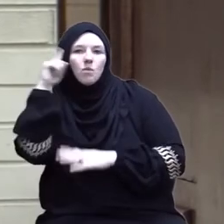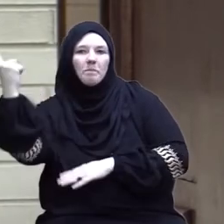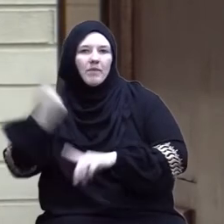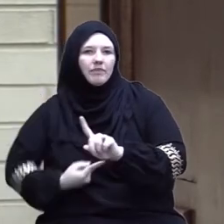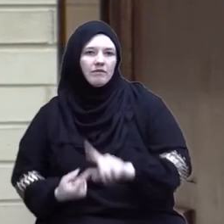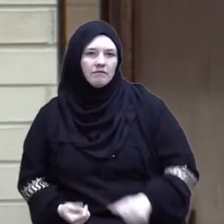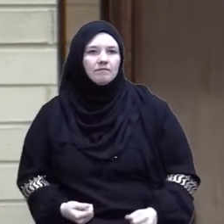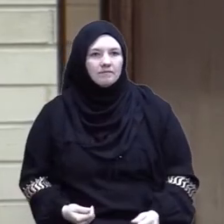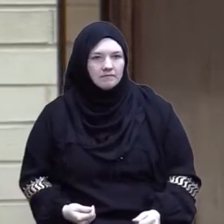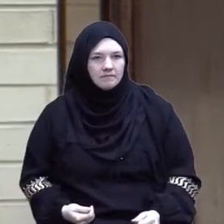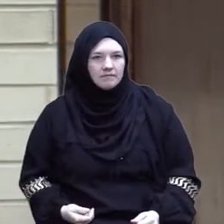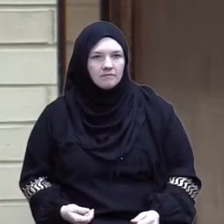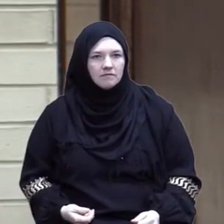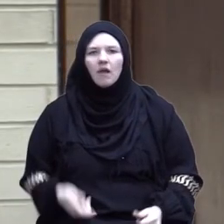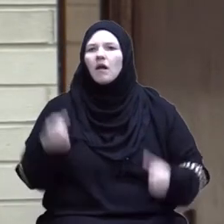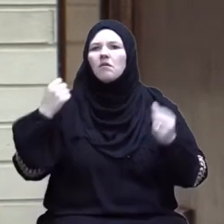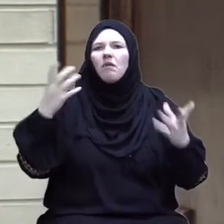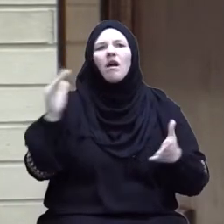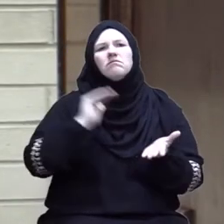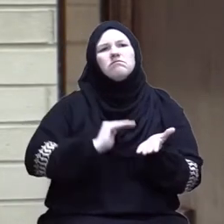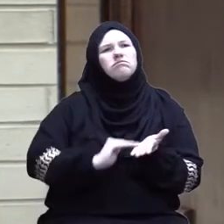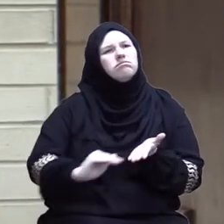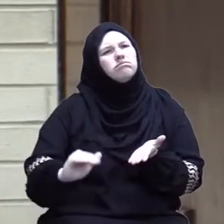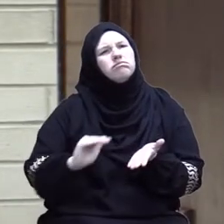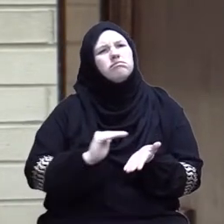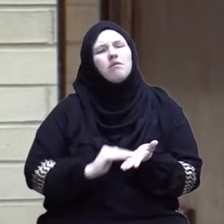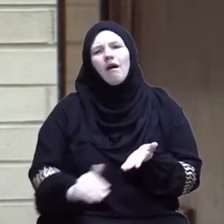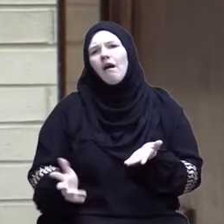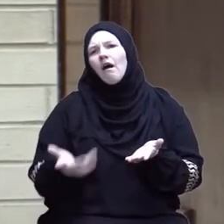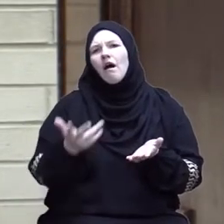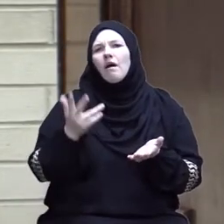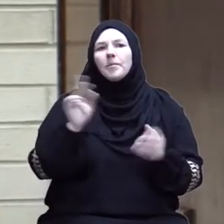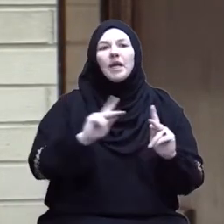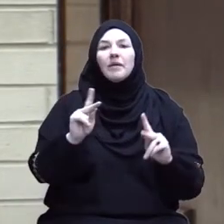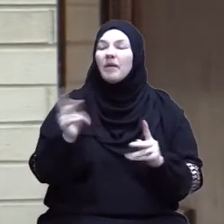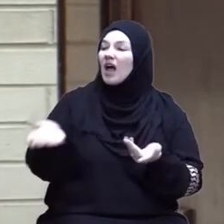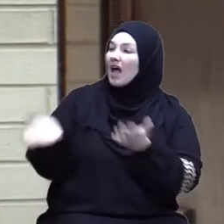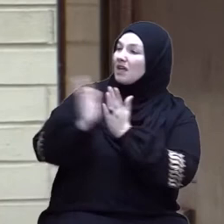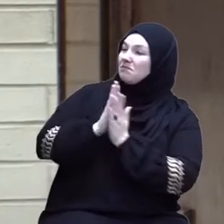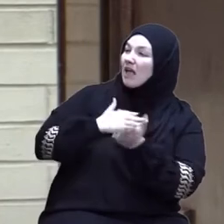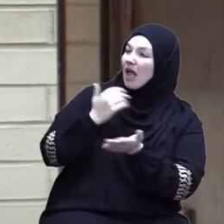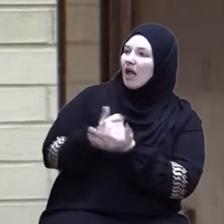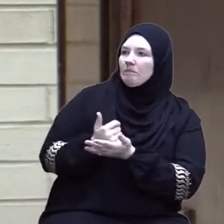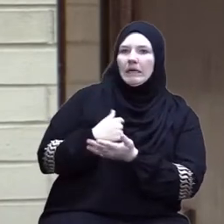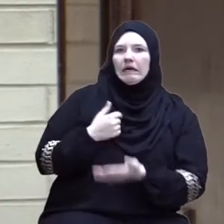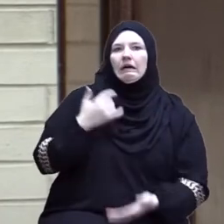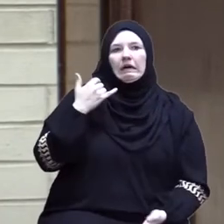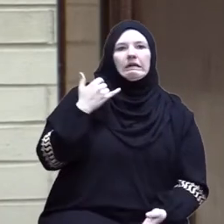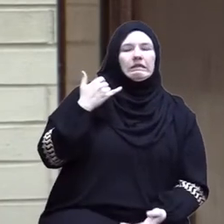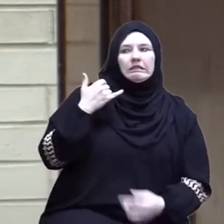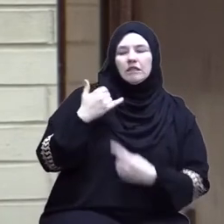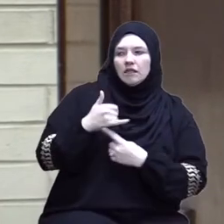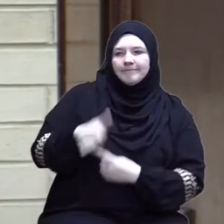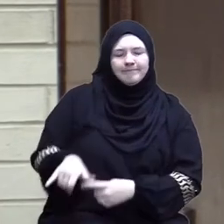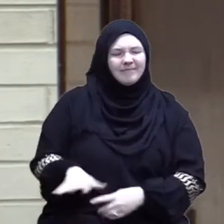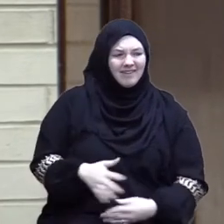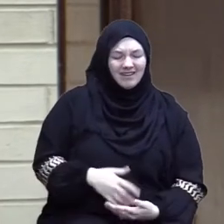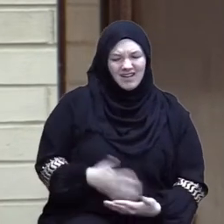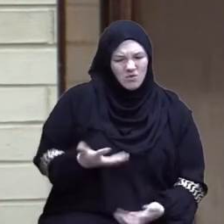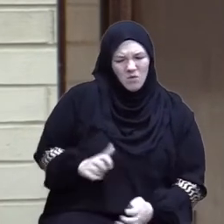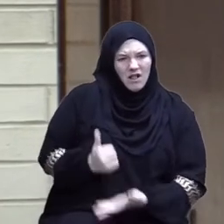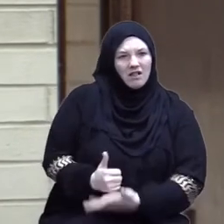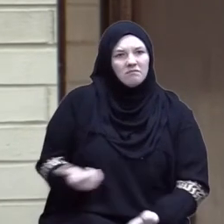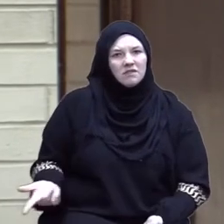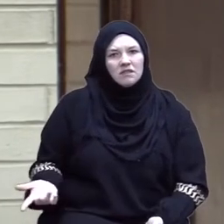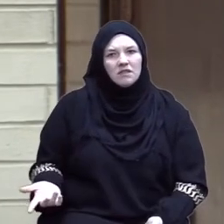excuses when there is none? Why do we try to skip people asking? While if